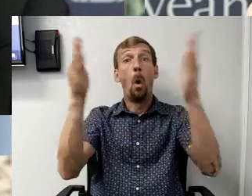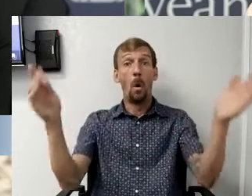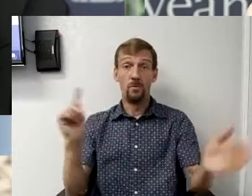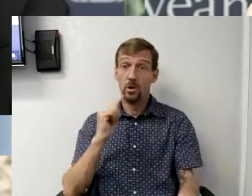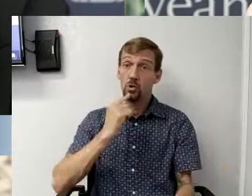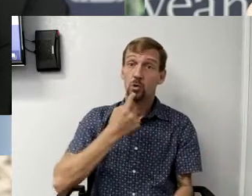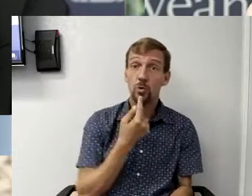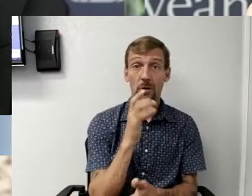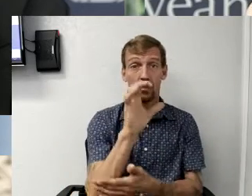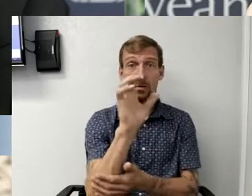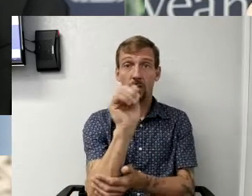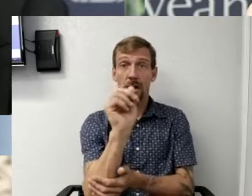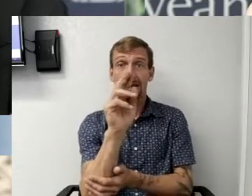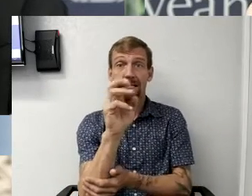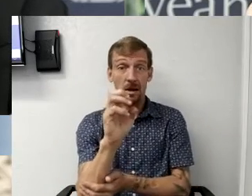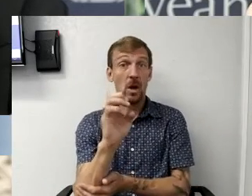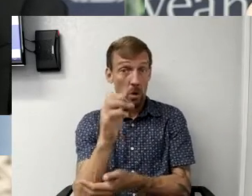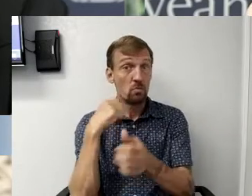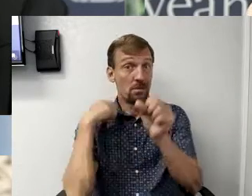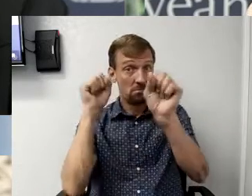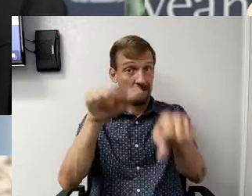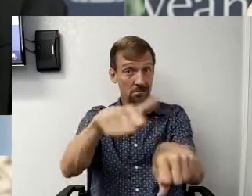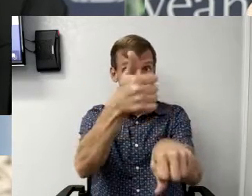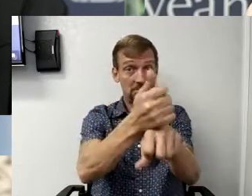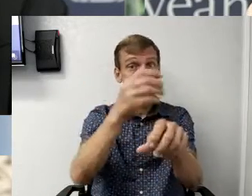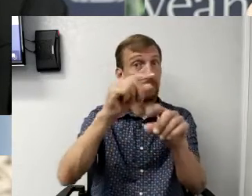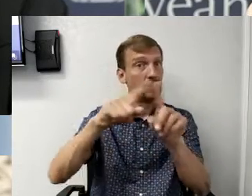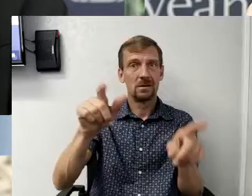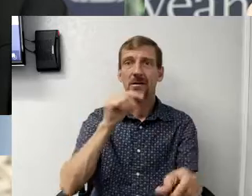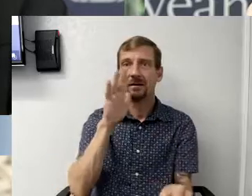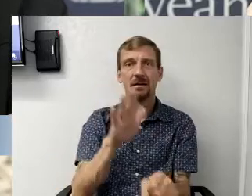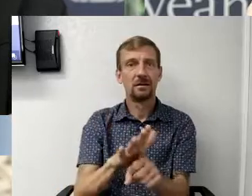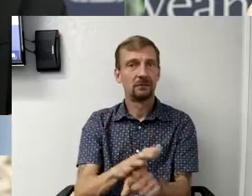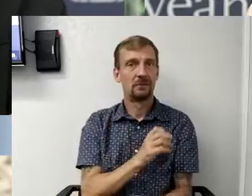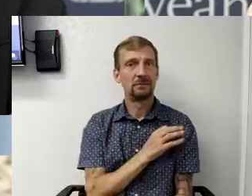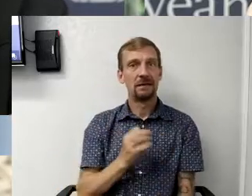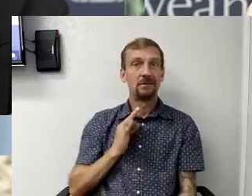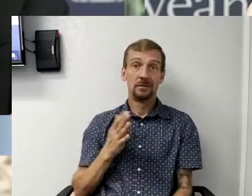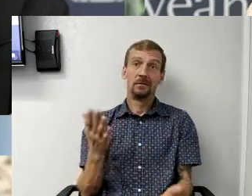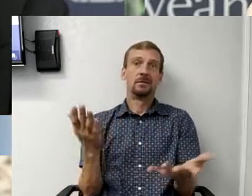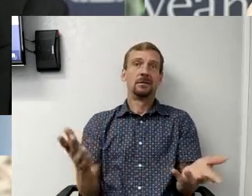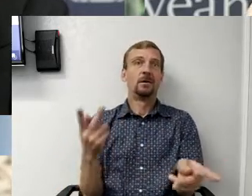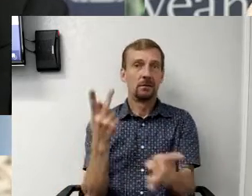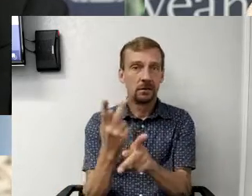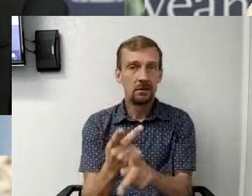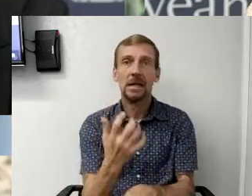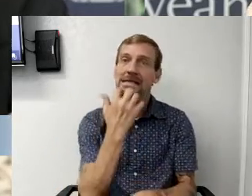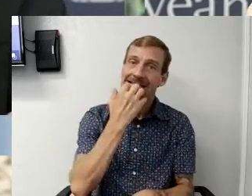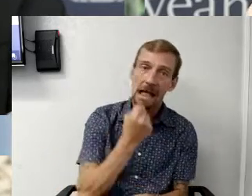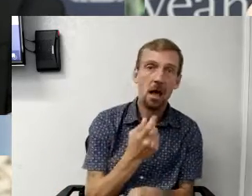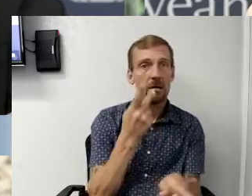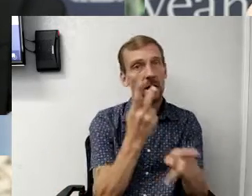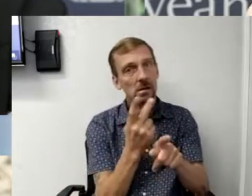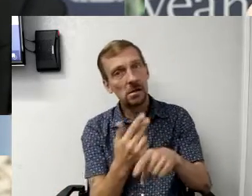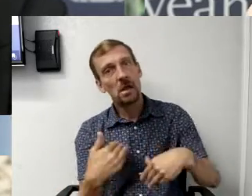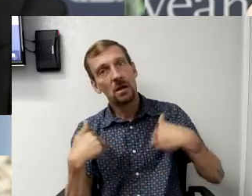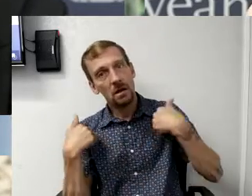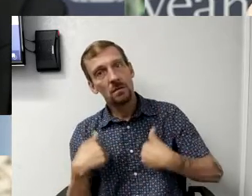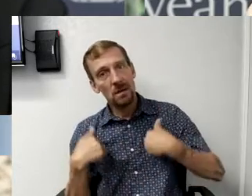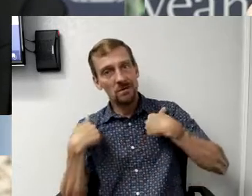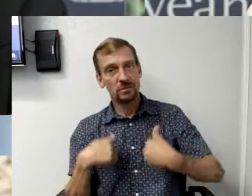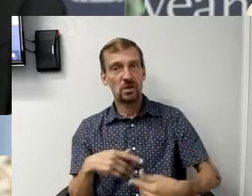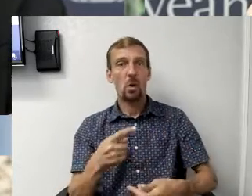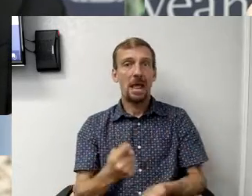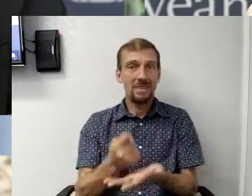our places of our hospital, but we wouldn't have the trained staff to do the care, the intensivists, the respiratory therapists